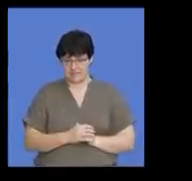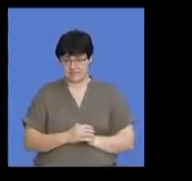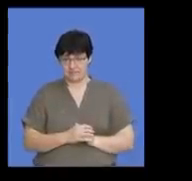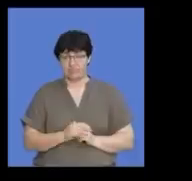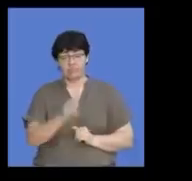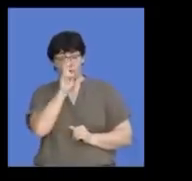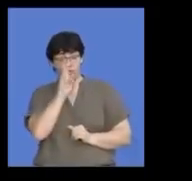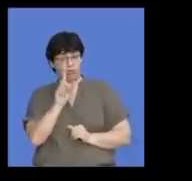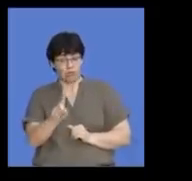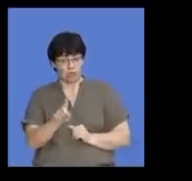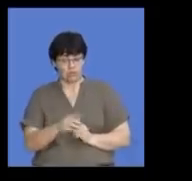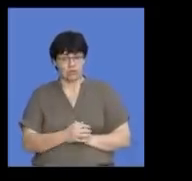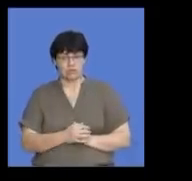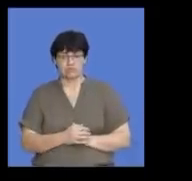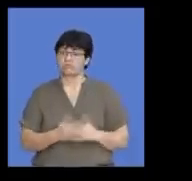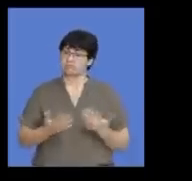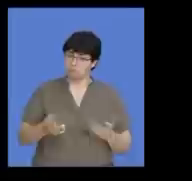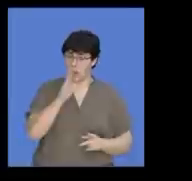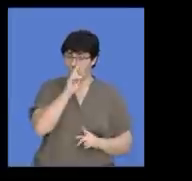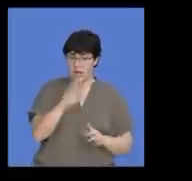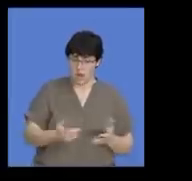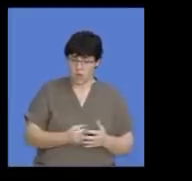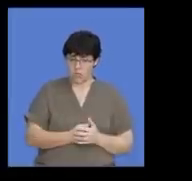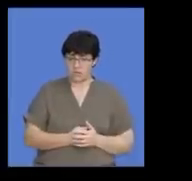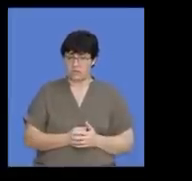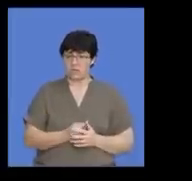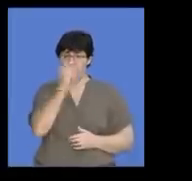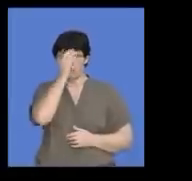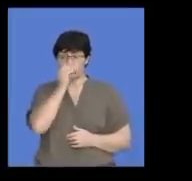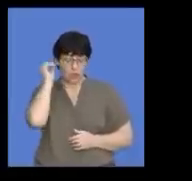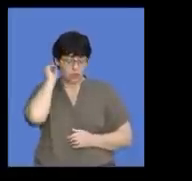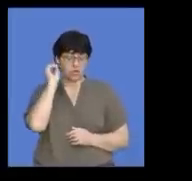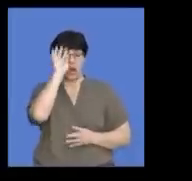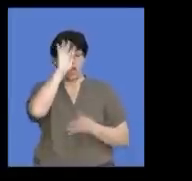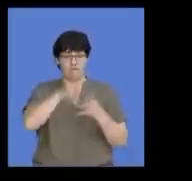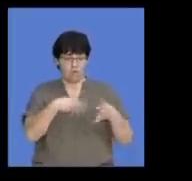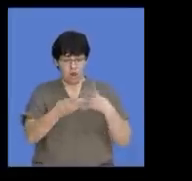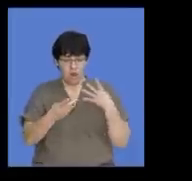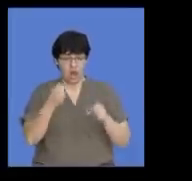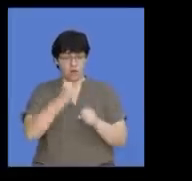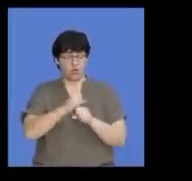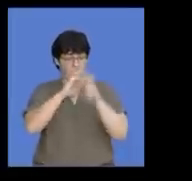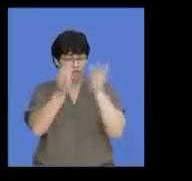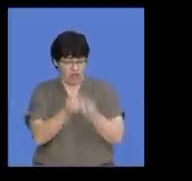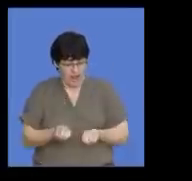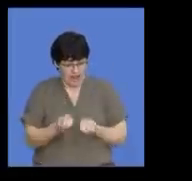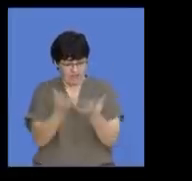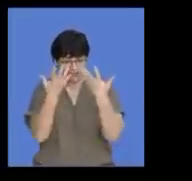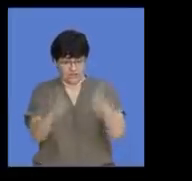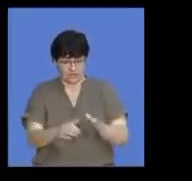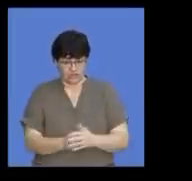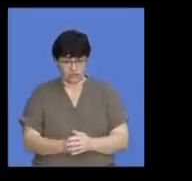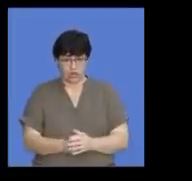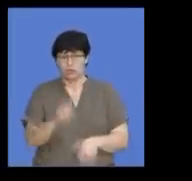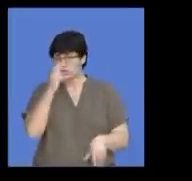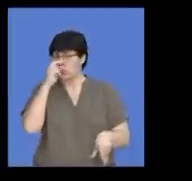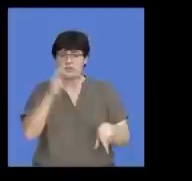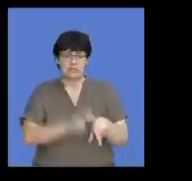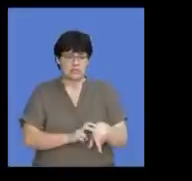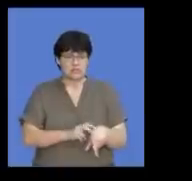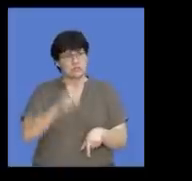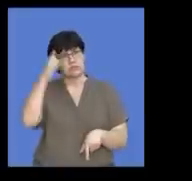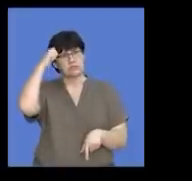the calculation, it's as follows. Note, the formulas in geography are given, so you don't have to spend